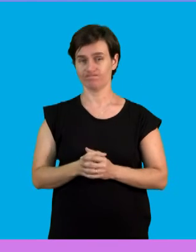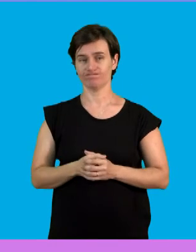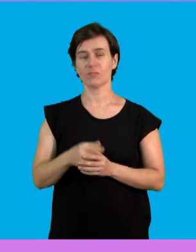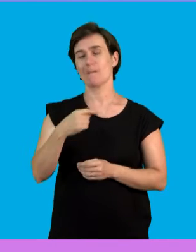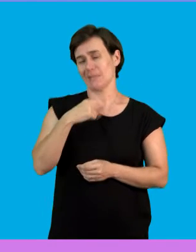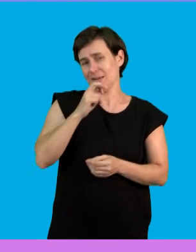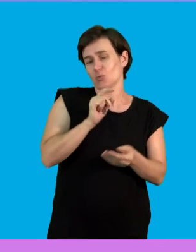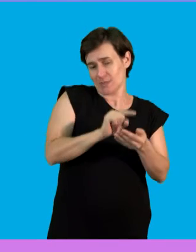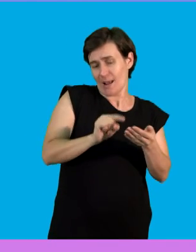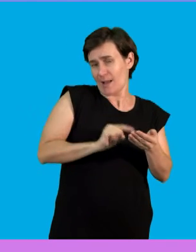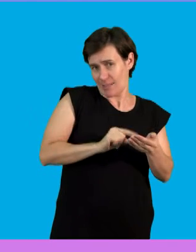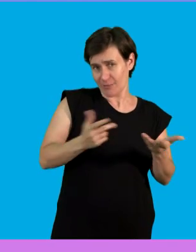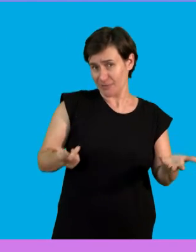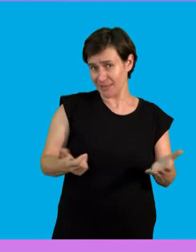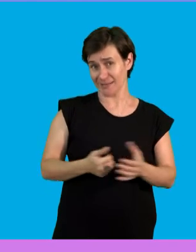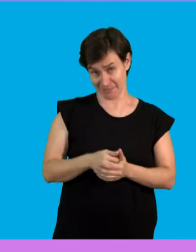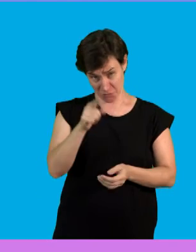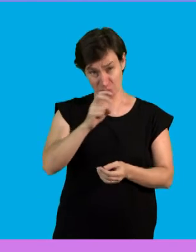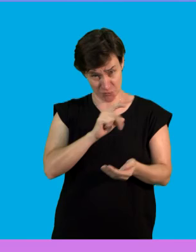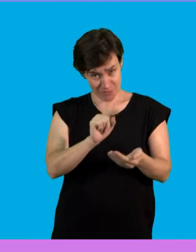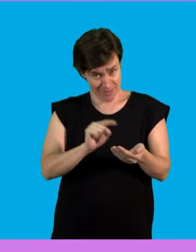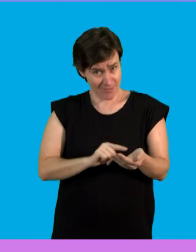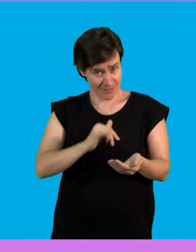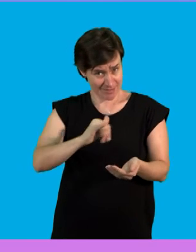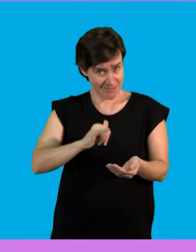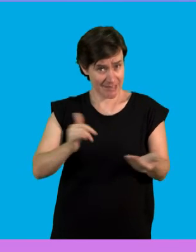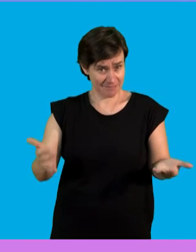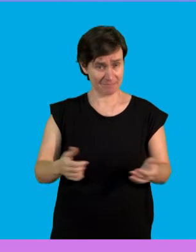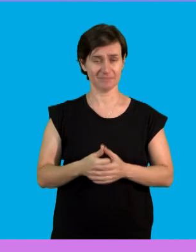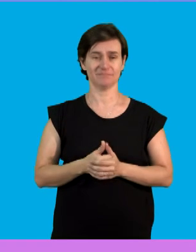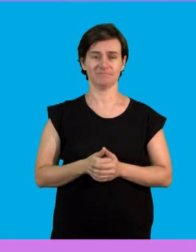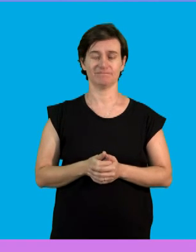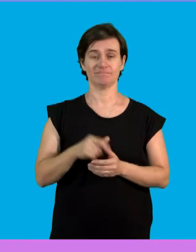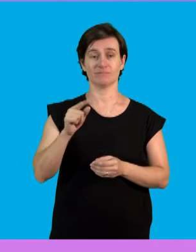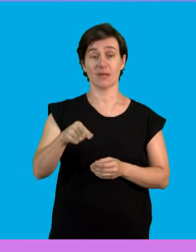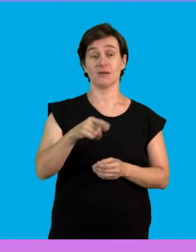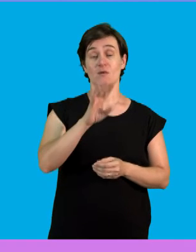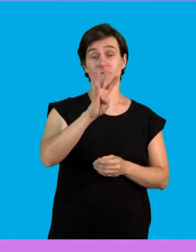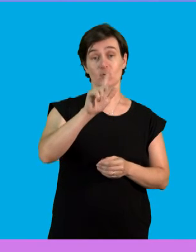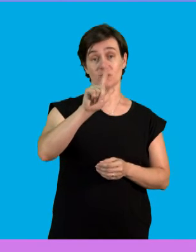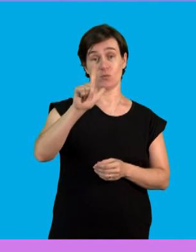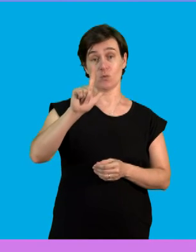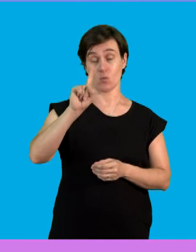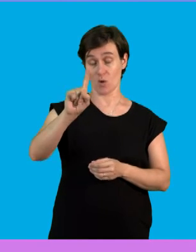471,3. I used my calculator, did you? And then the other one,